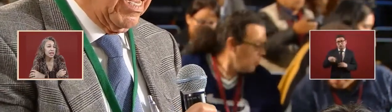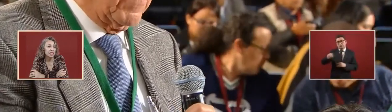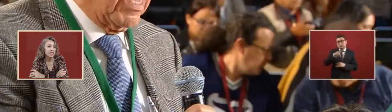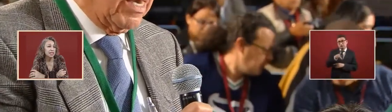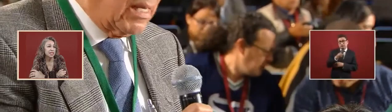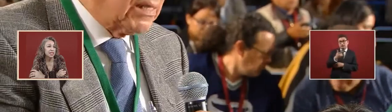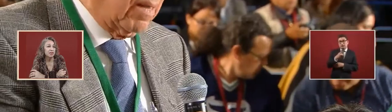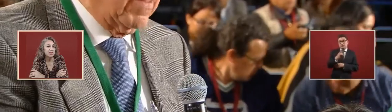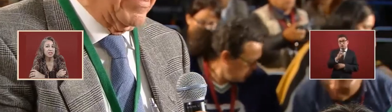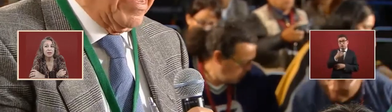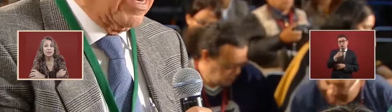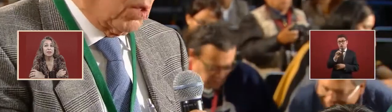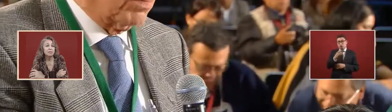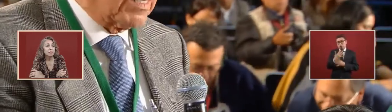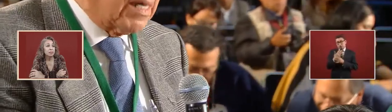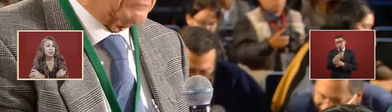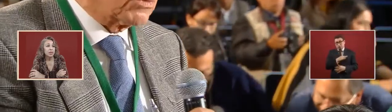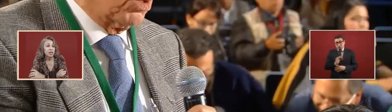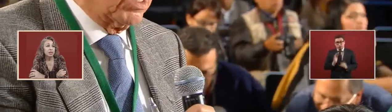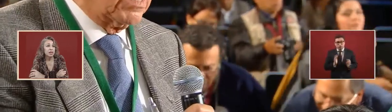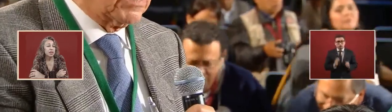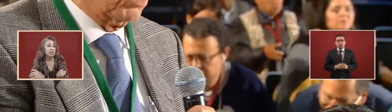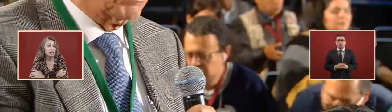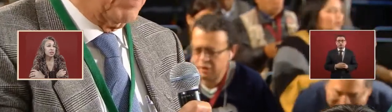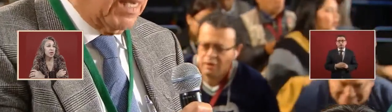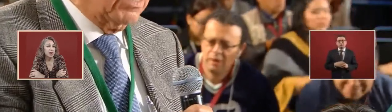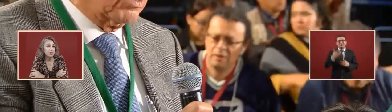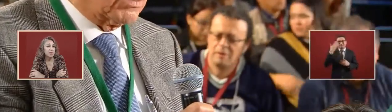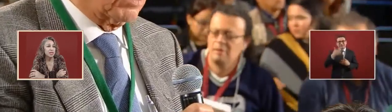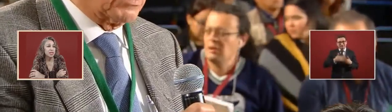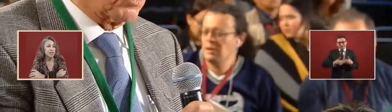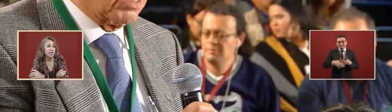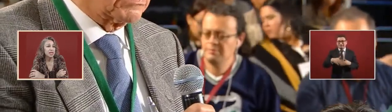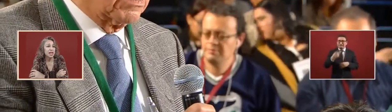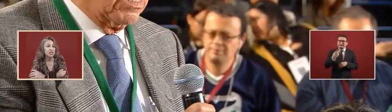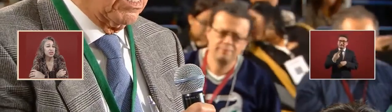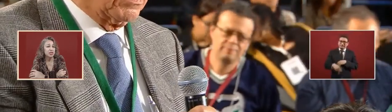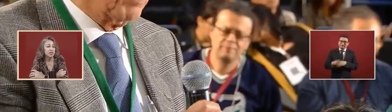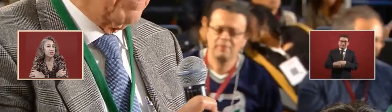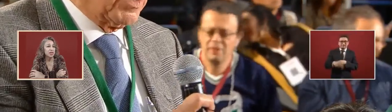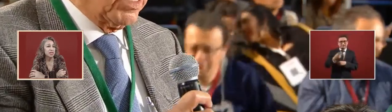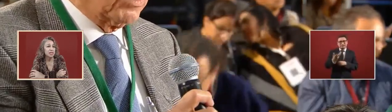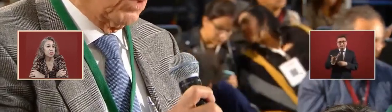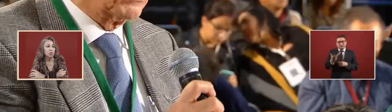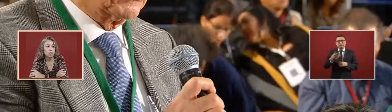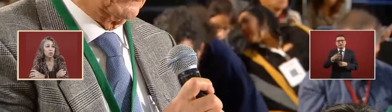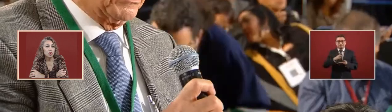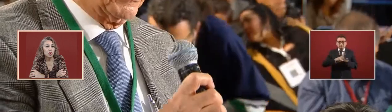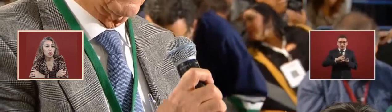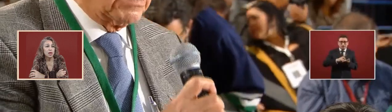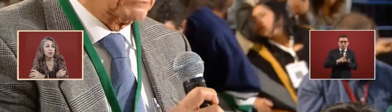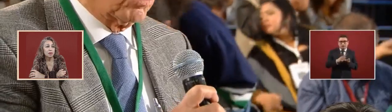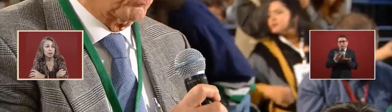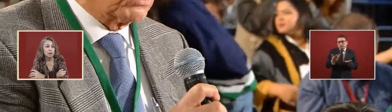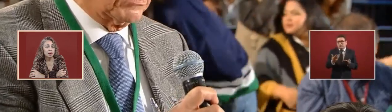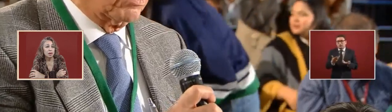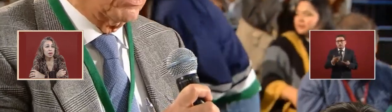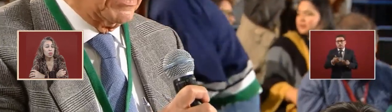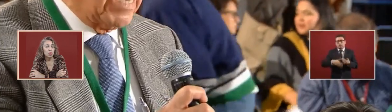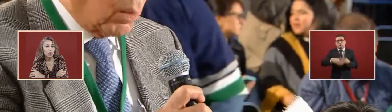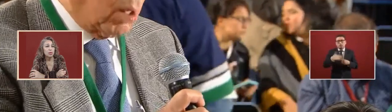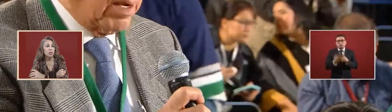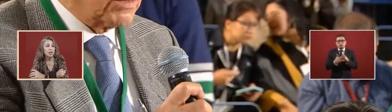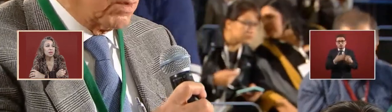infancy, like since 6 years? Enorme riesgo, in this great risk and danger that drugs is en este nuevo